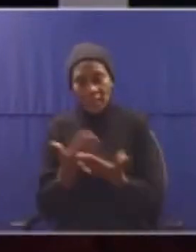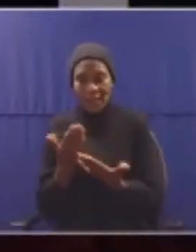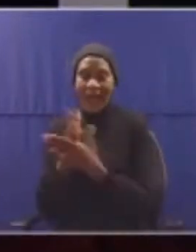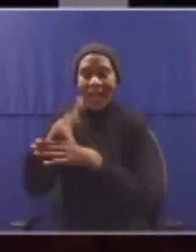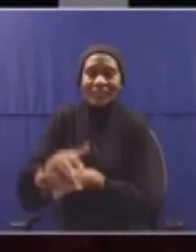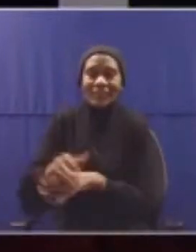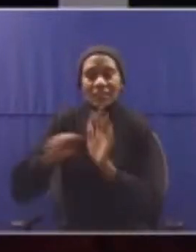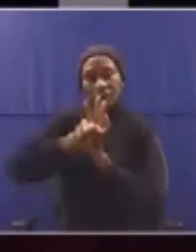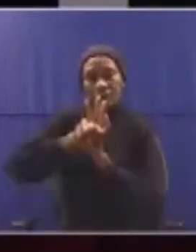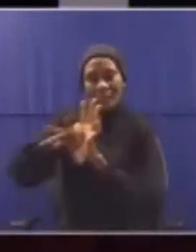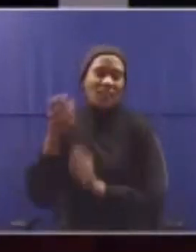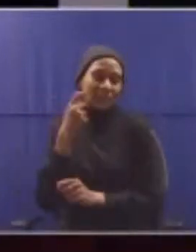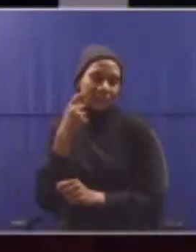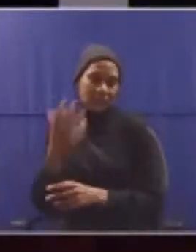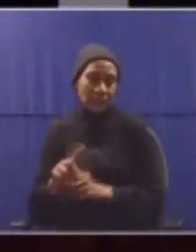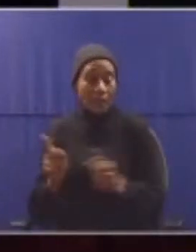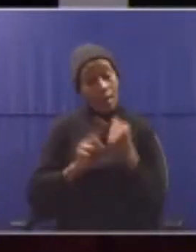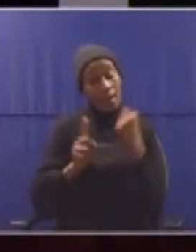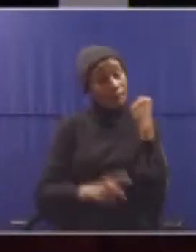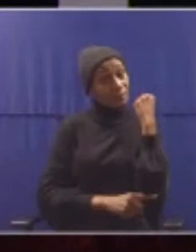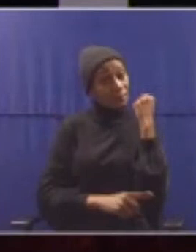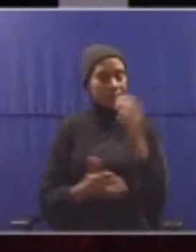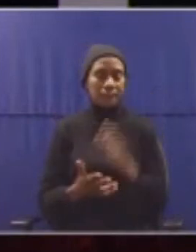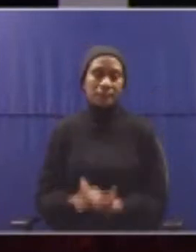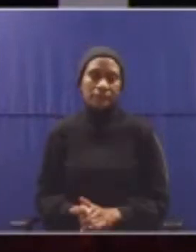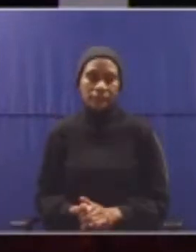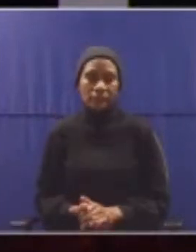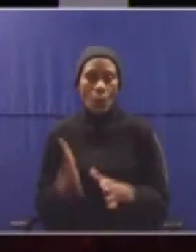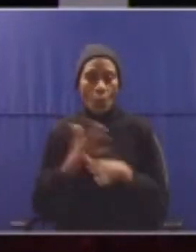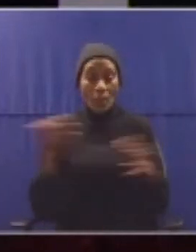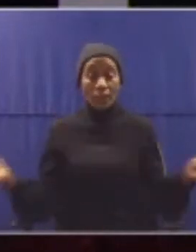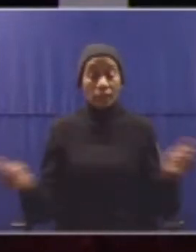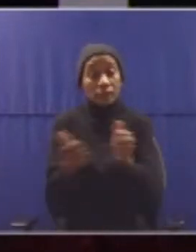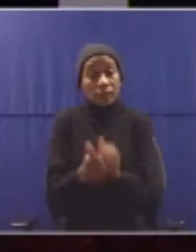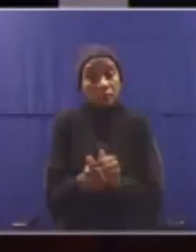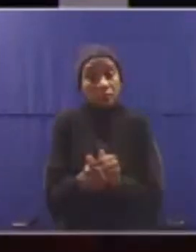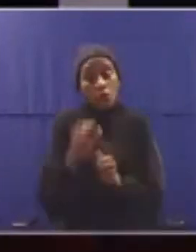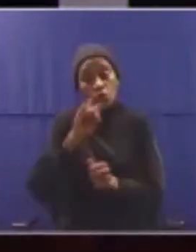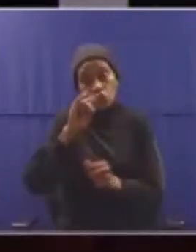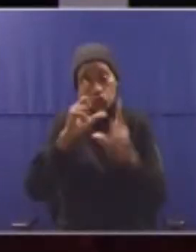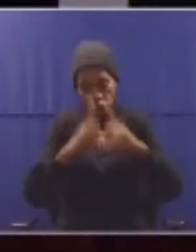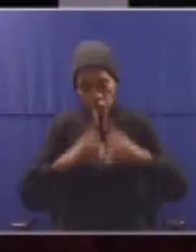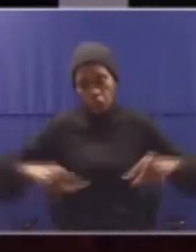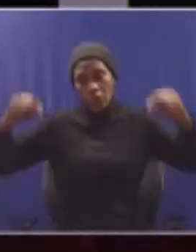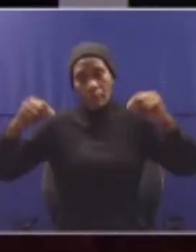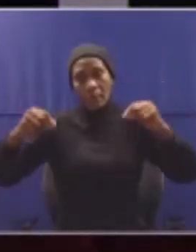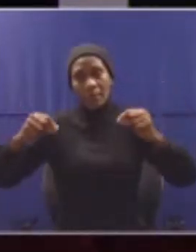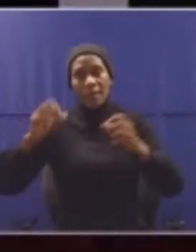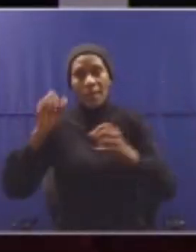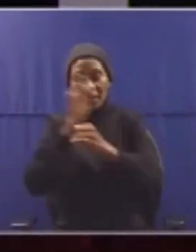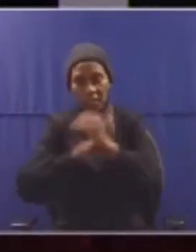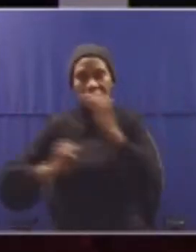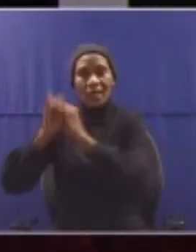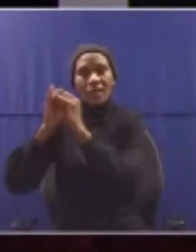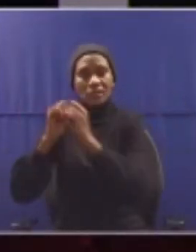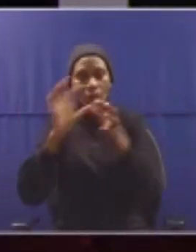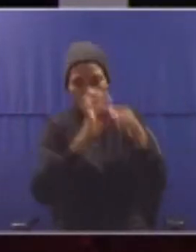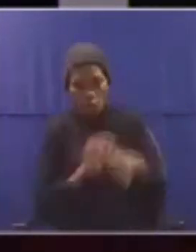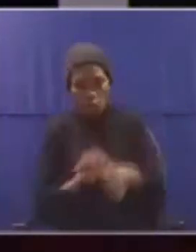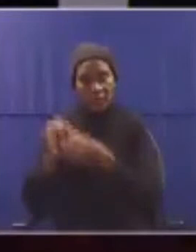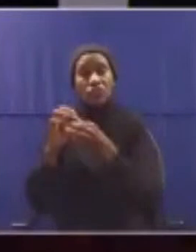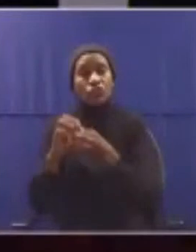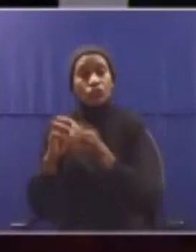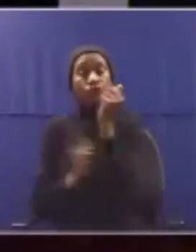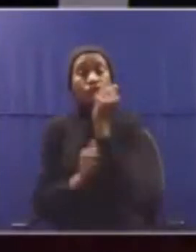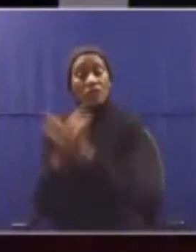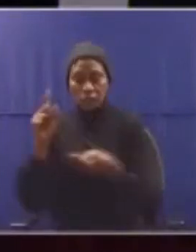markets. And lastly, collaboration with the Japan International Cooperation Agency and